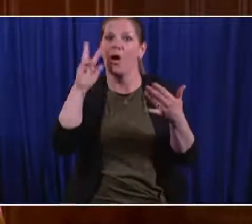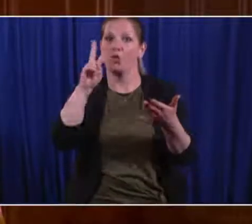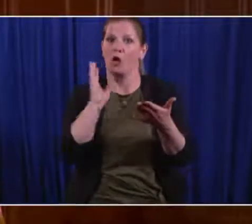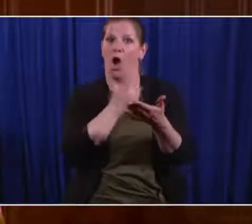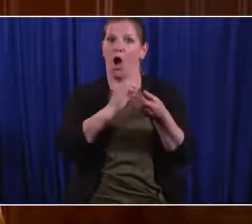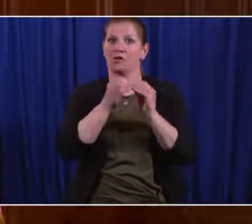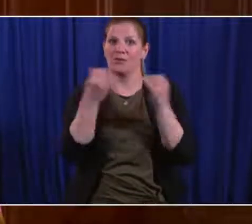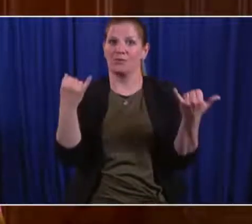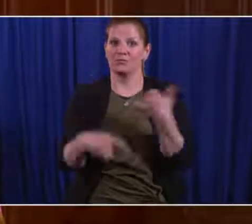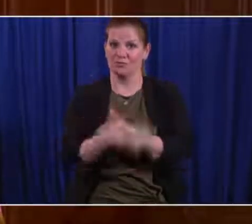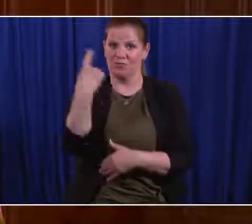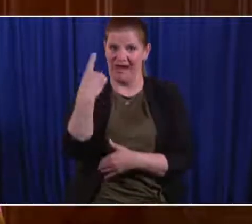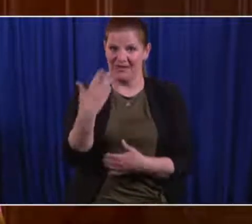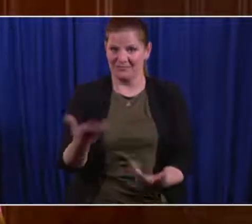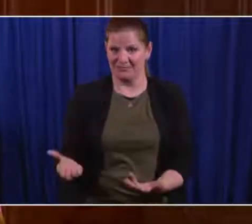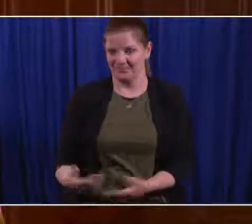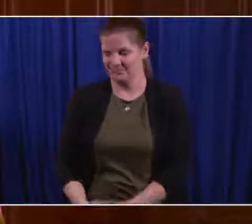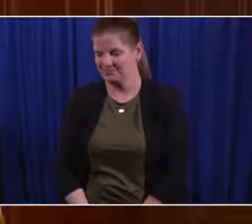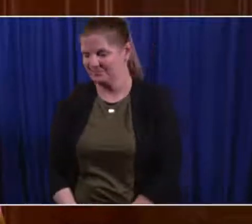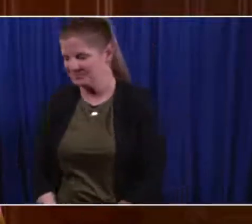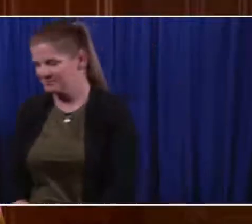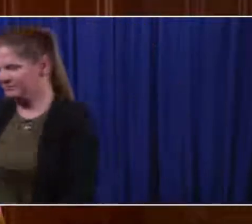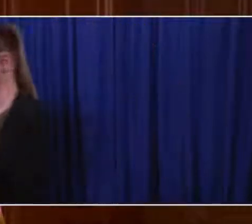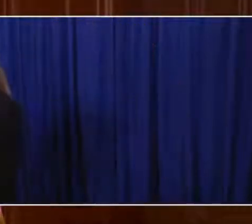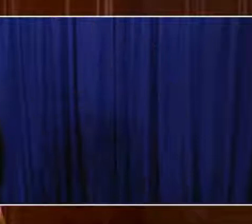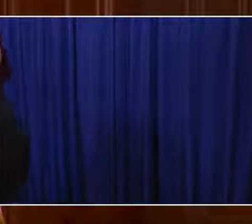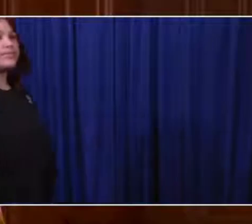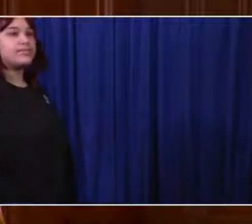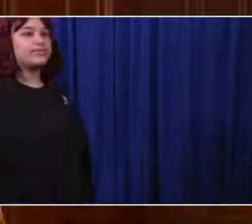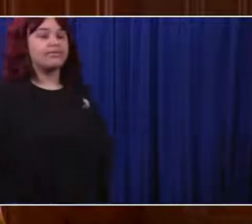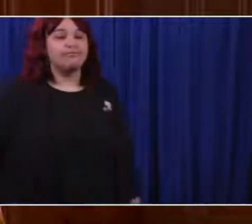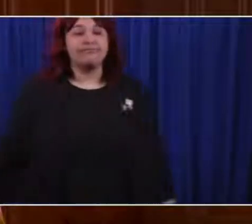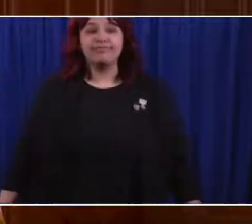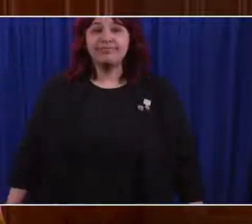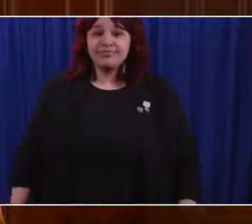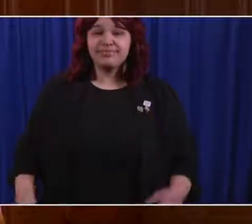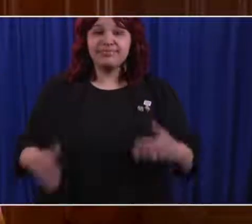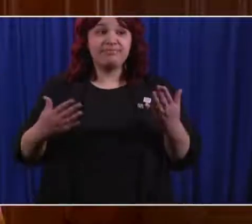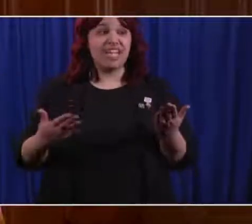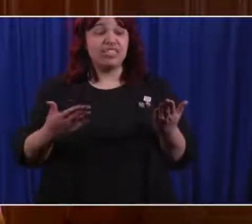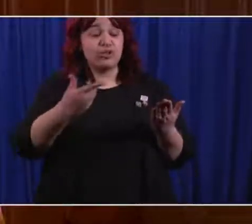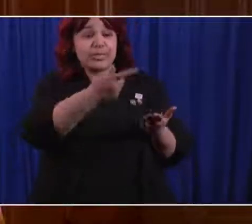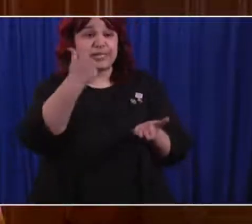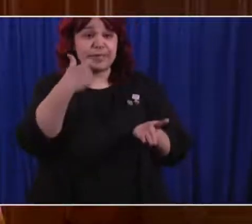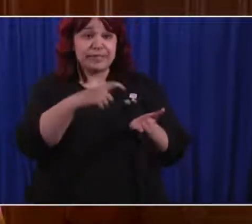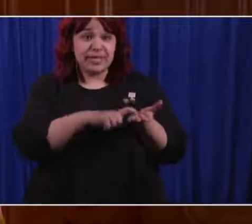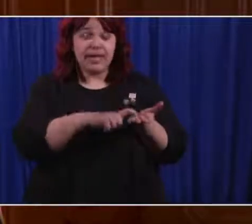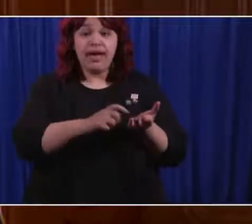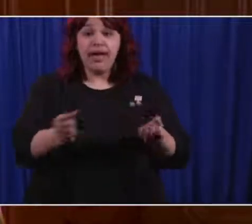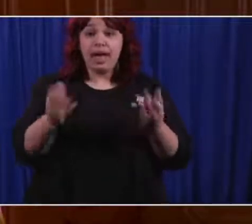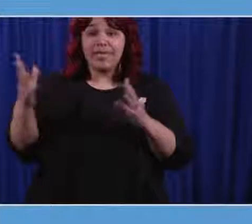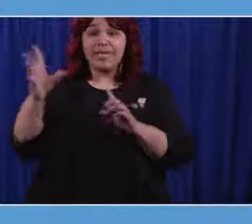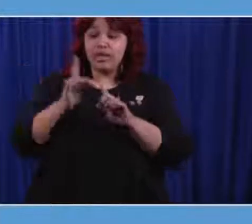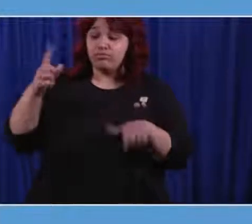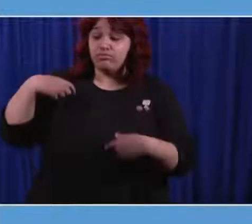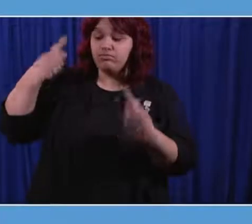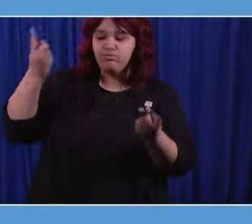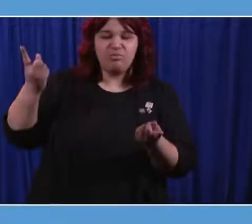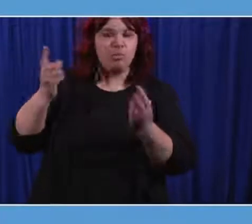Well, to kind of state the obvious, we've crossed a milestone with a million cases. If you look at the